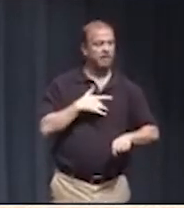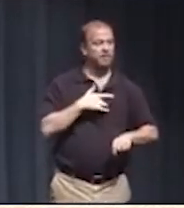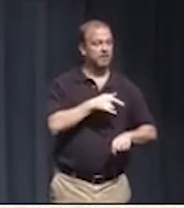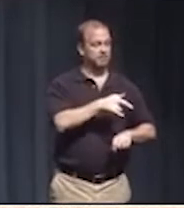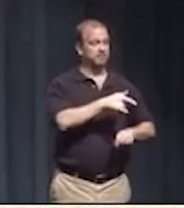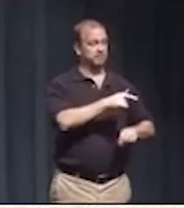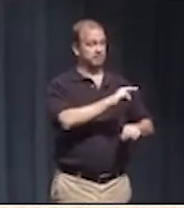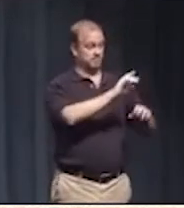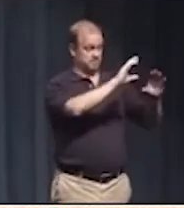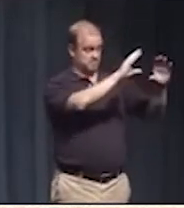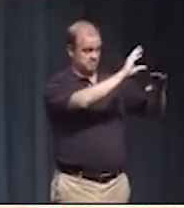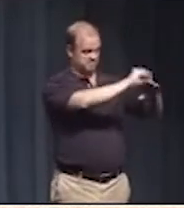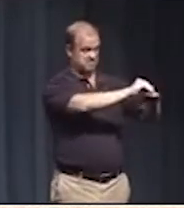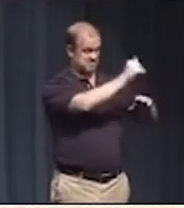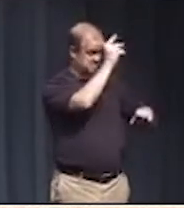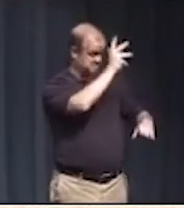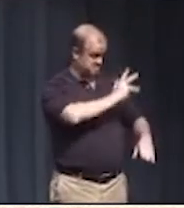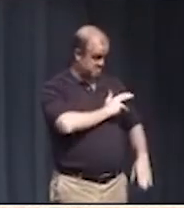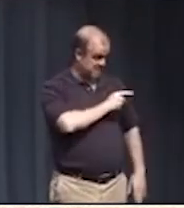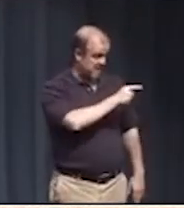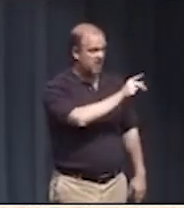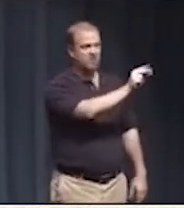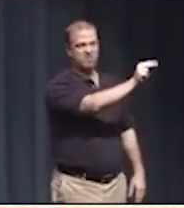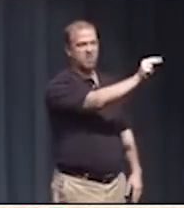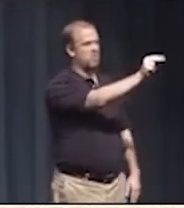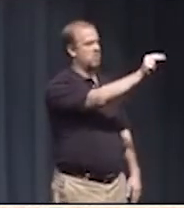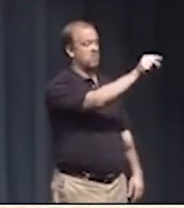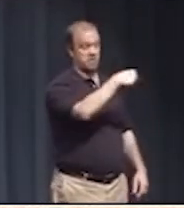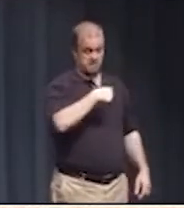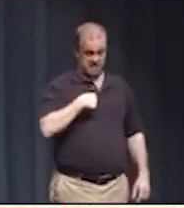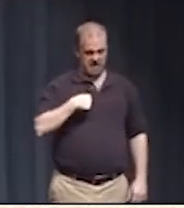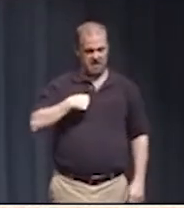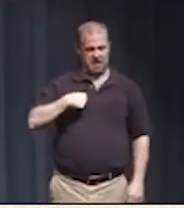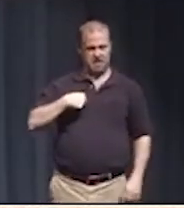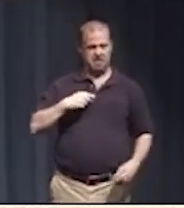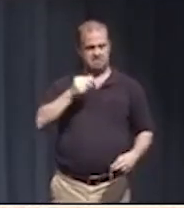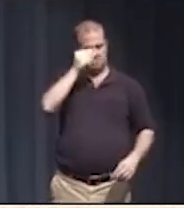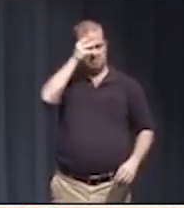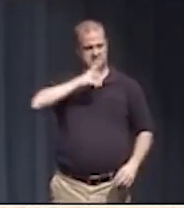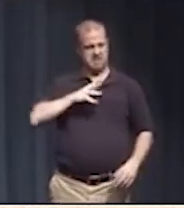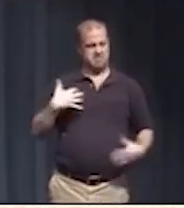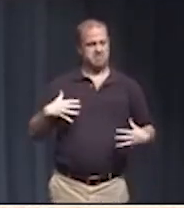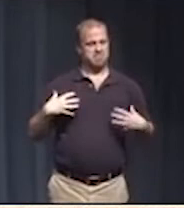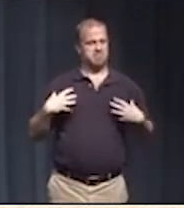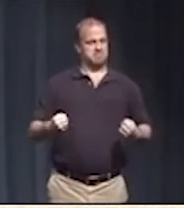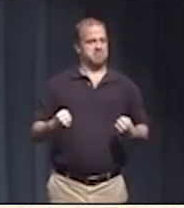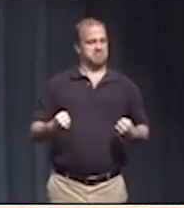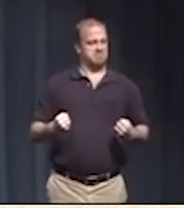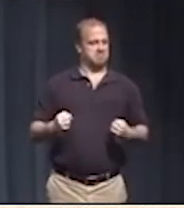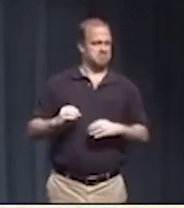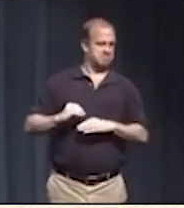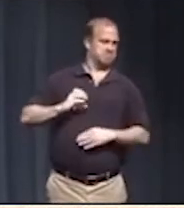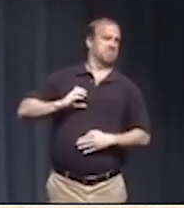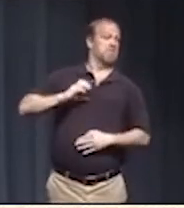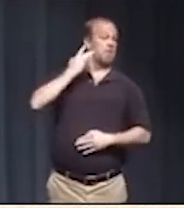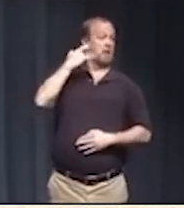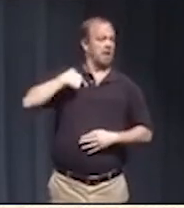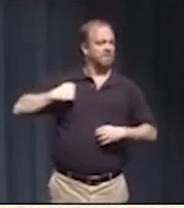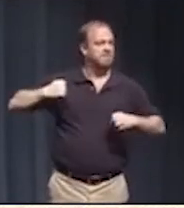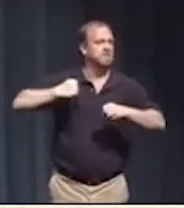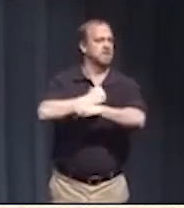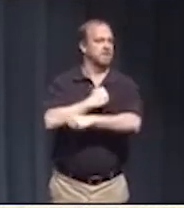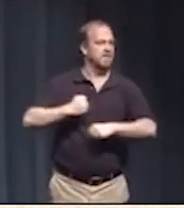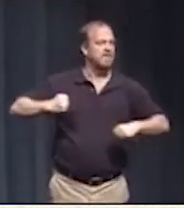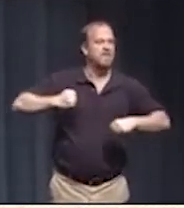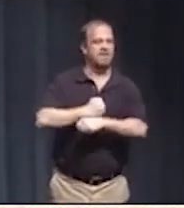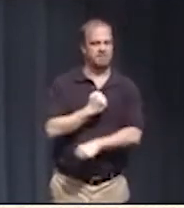than they are, because they were willing to stay and fight with the king. And further, and this was a very interesting element to